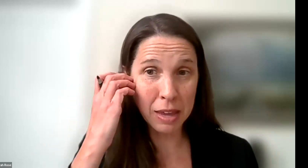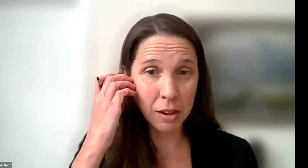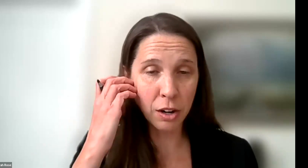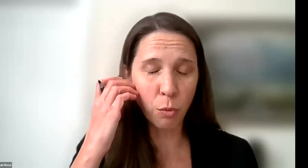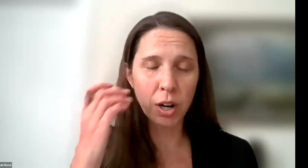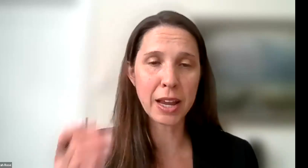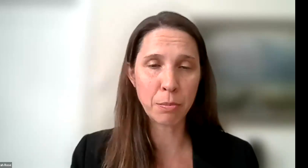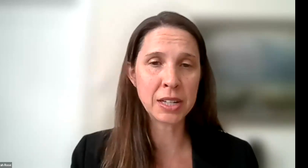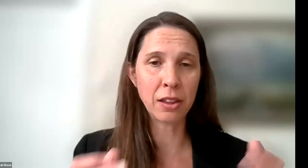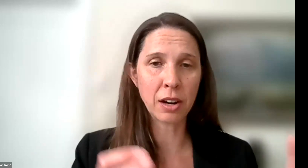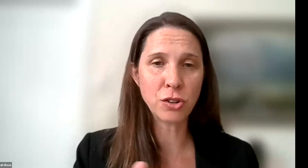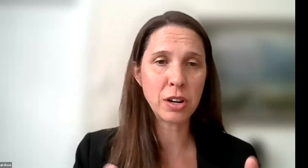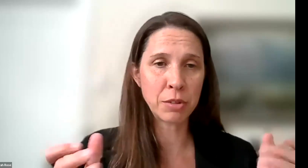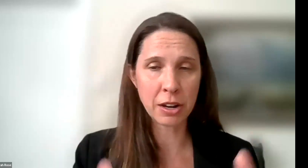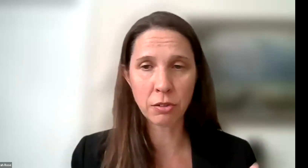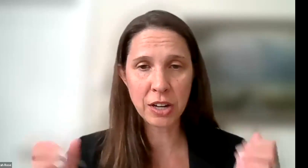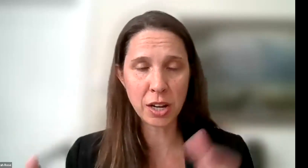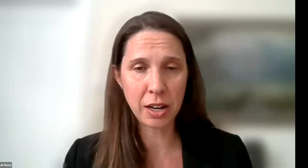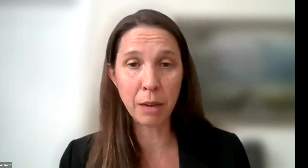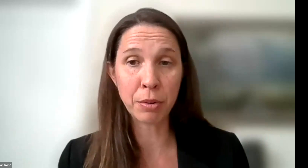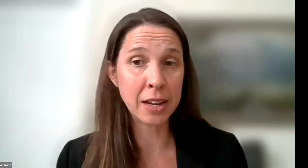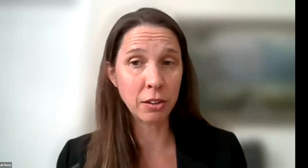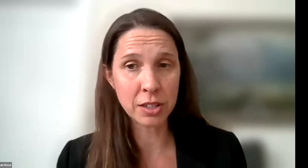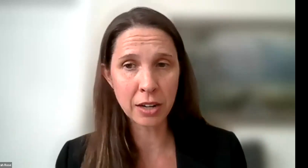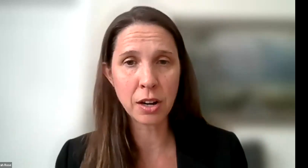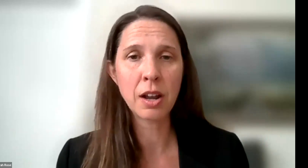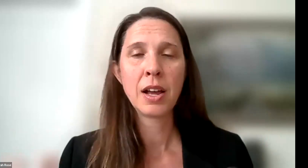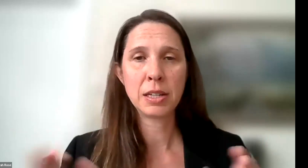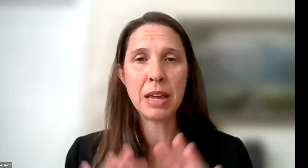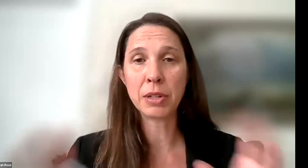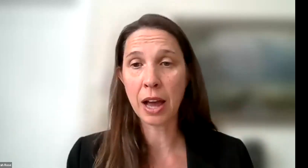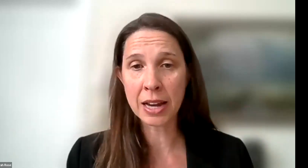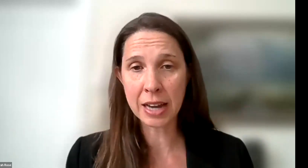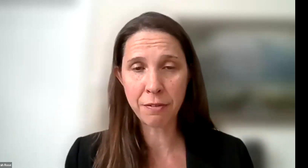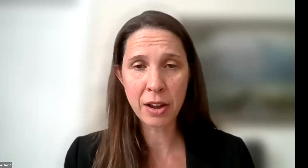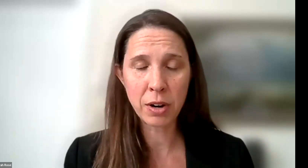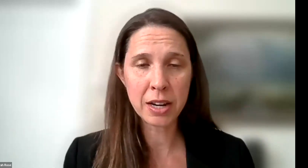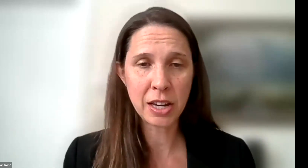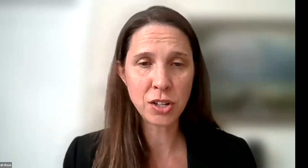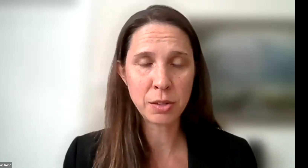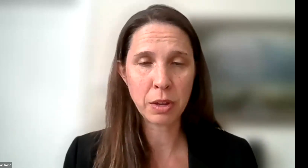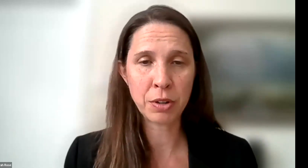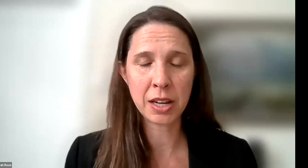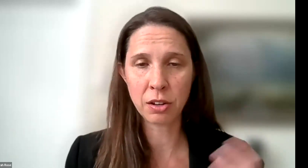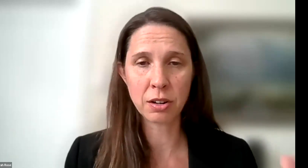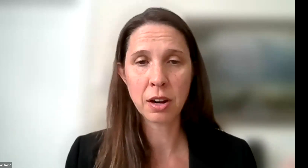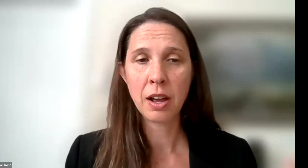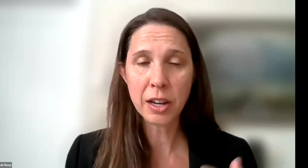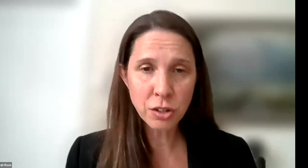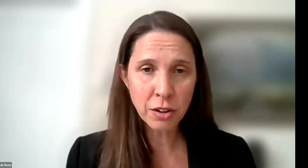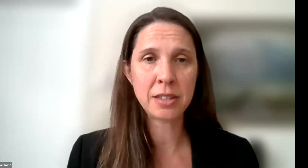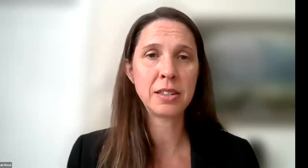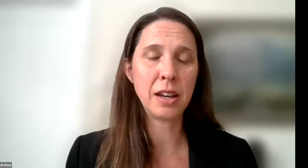organizations that may be, working in a particular country or particular region in a particular sector, to be able to identify organizations with